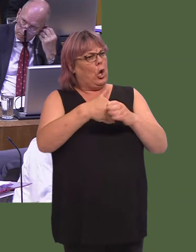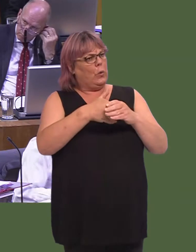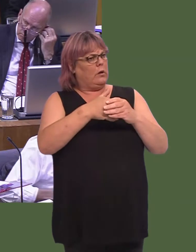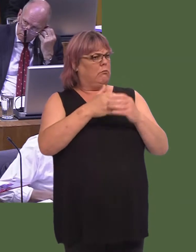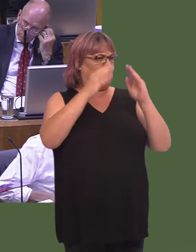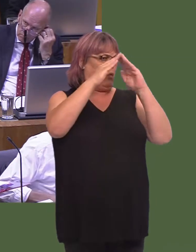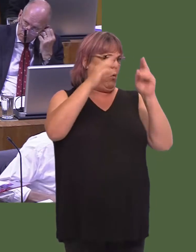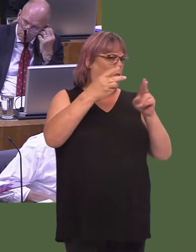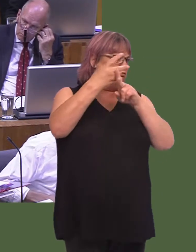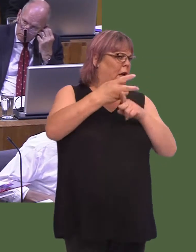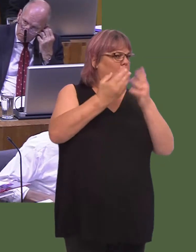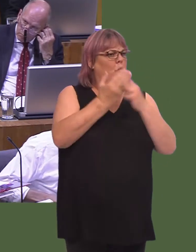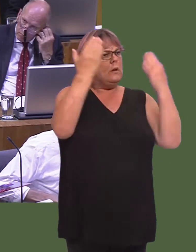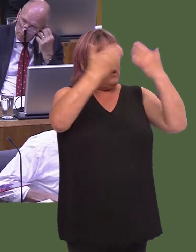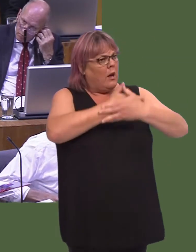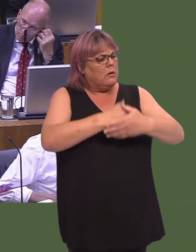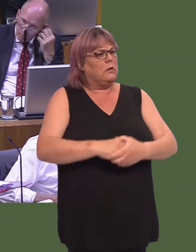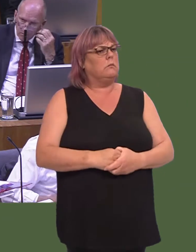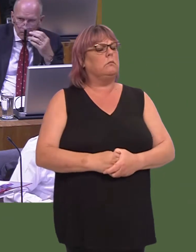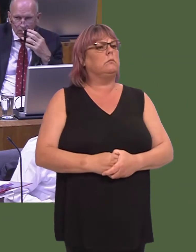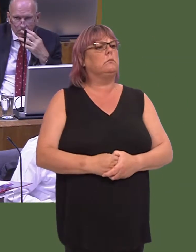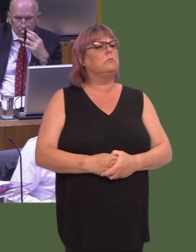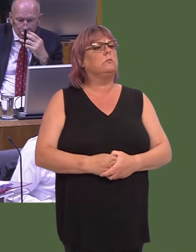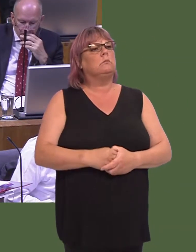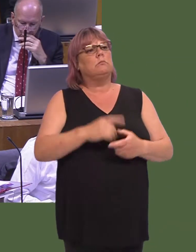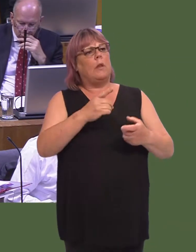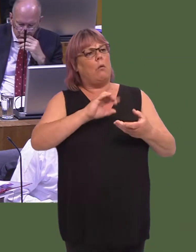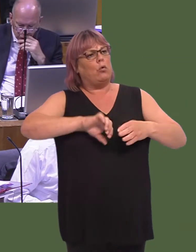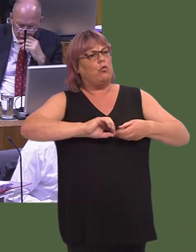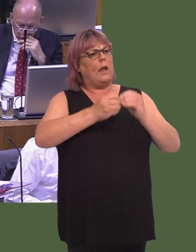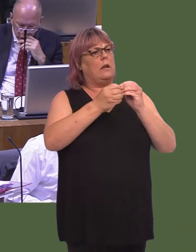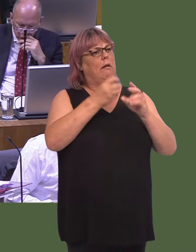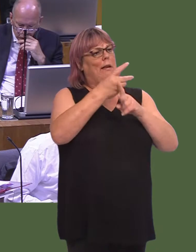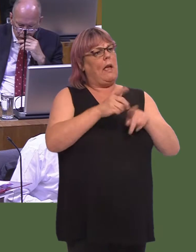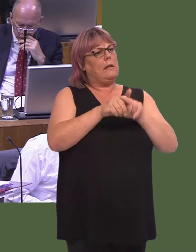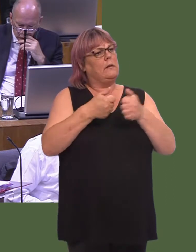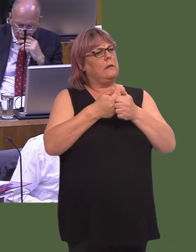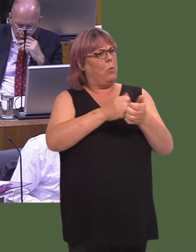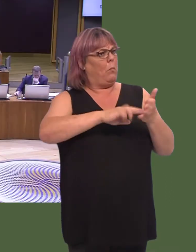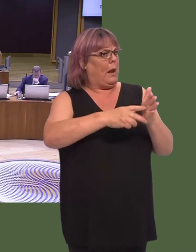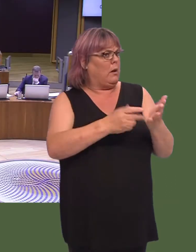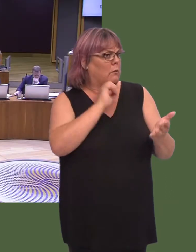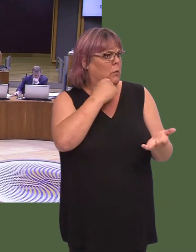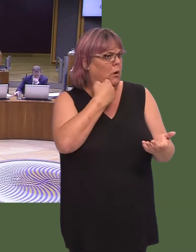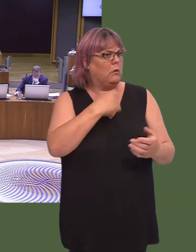night-time domiciliary care required, and for subsequently meeting those needs through a care and support